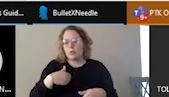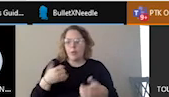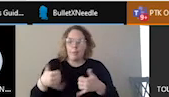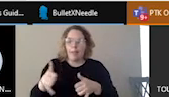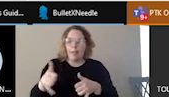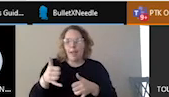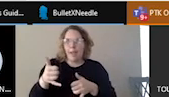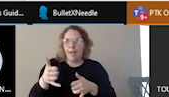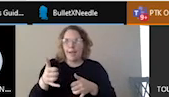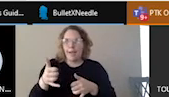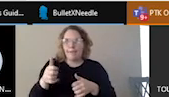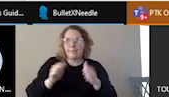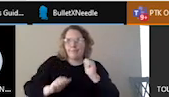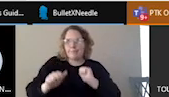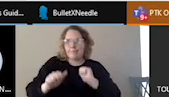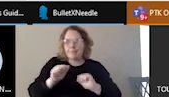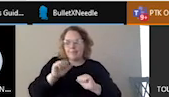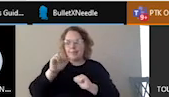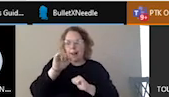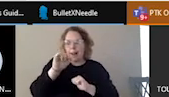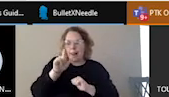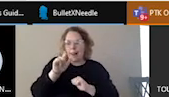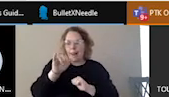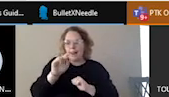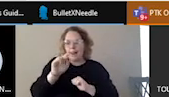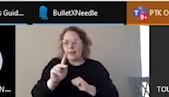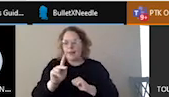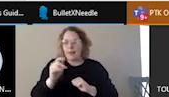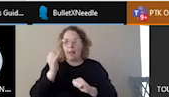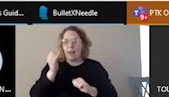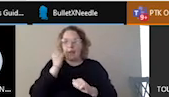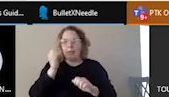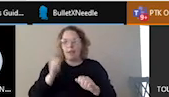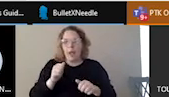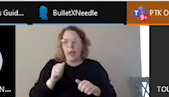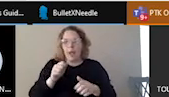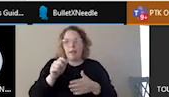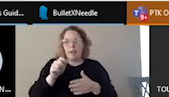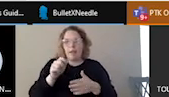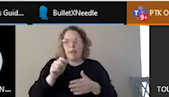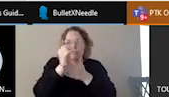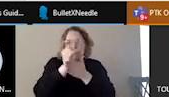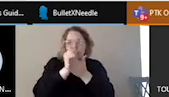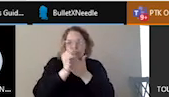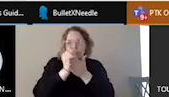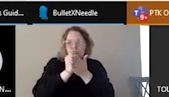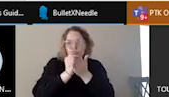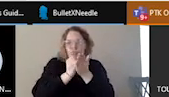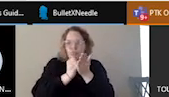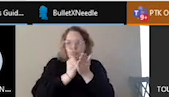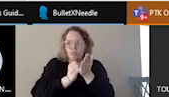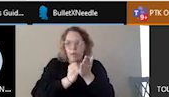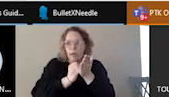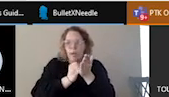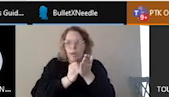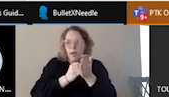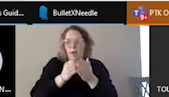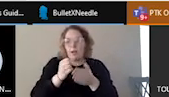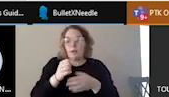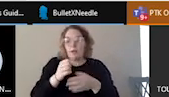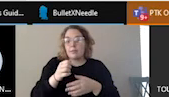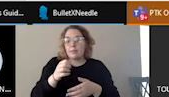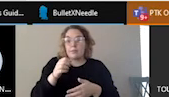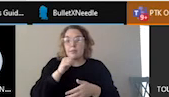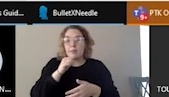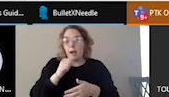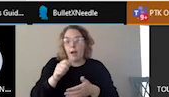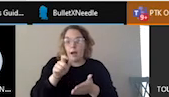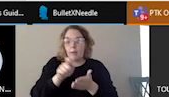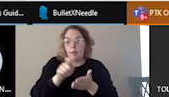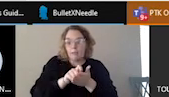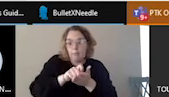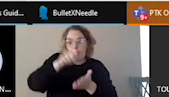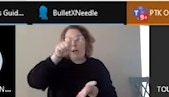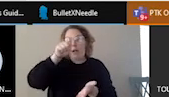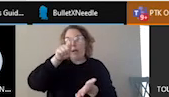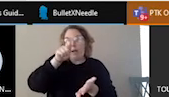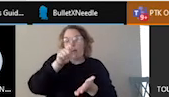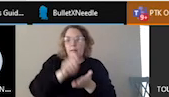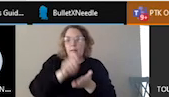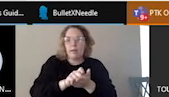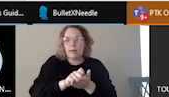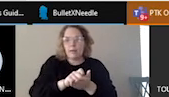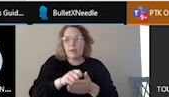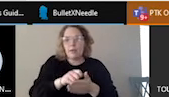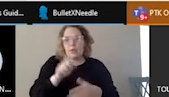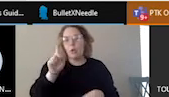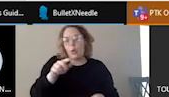can trace over this symbol without lifting your pencil, go to page 78. If not, then go to page 57,